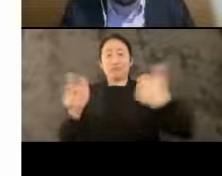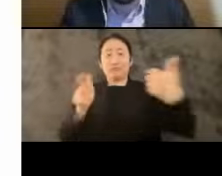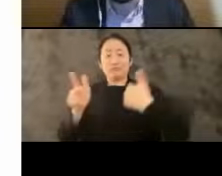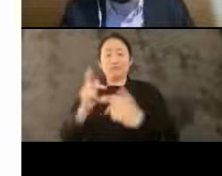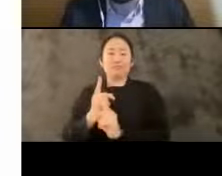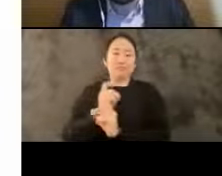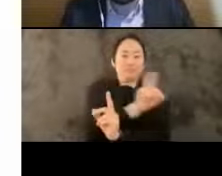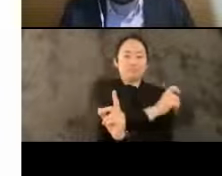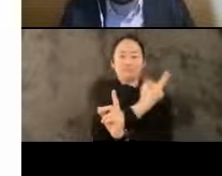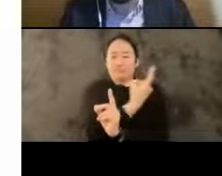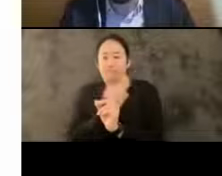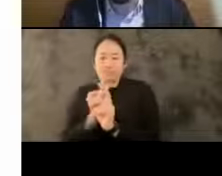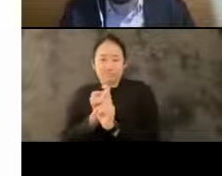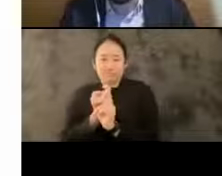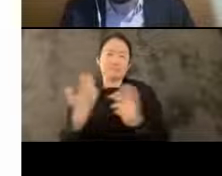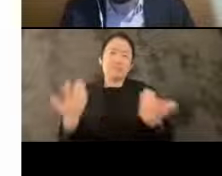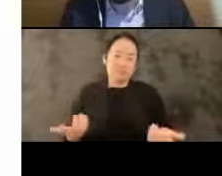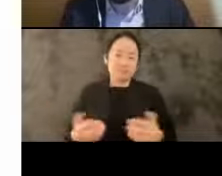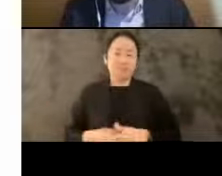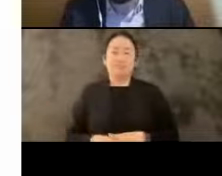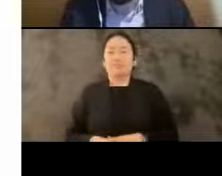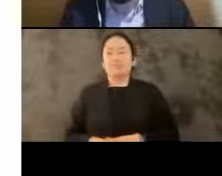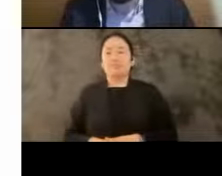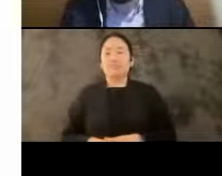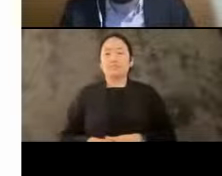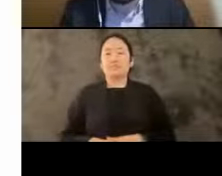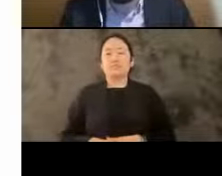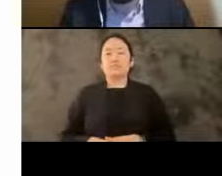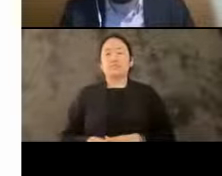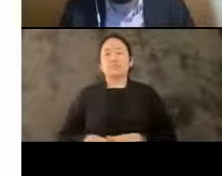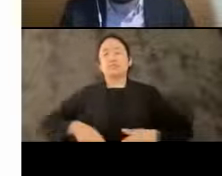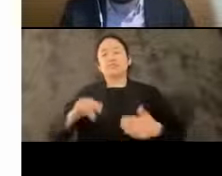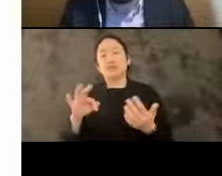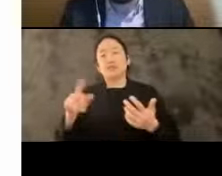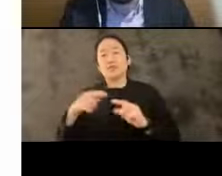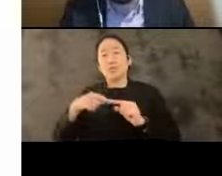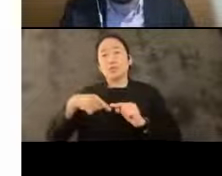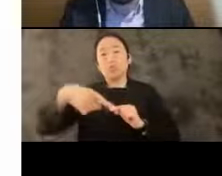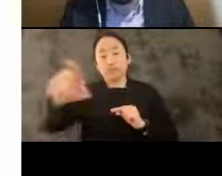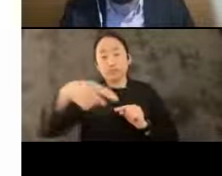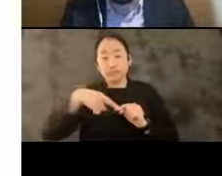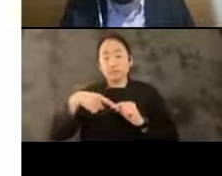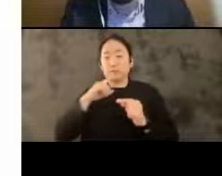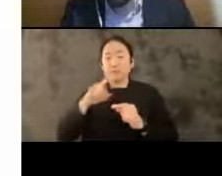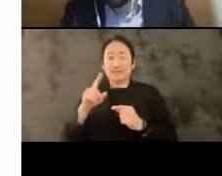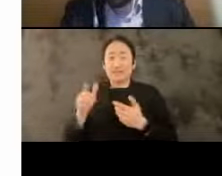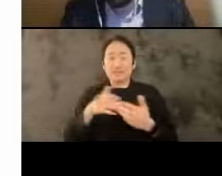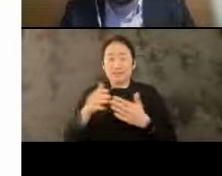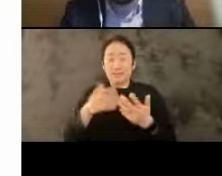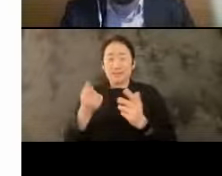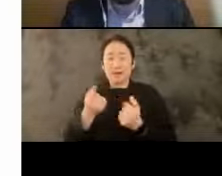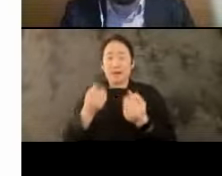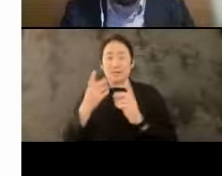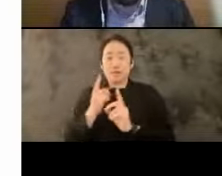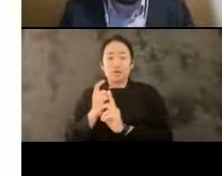western side of the street where St. Luke's is. So if you're making a round trip, it kind of doesn't matter too much. And in fact, some people